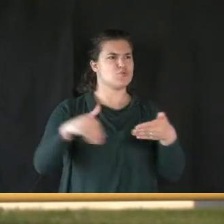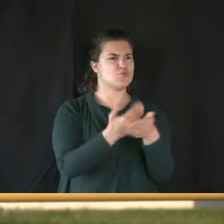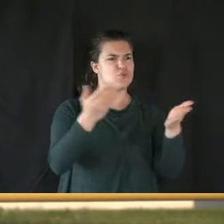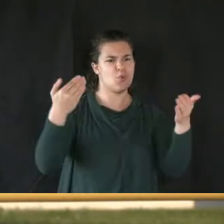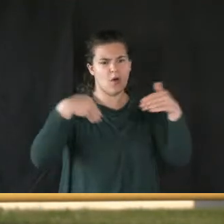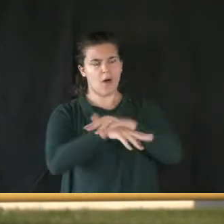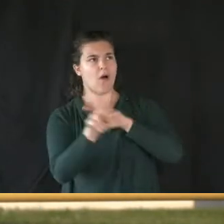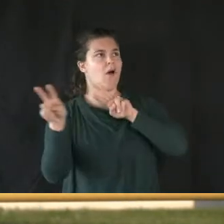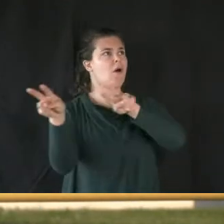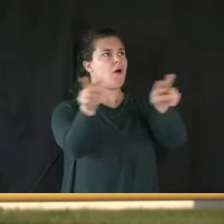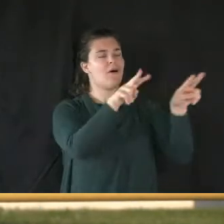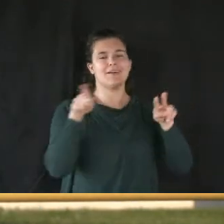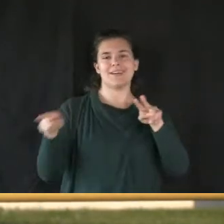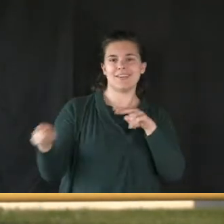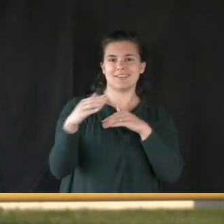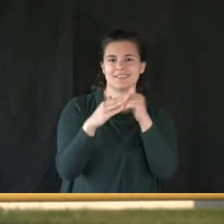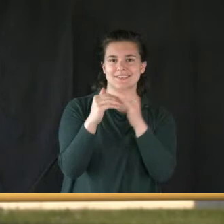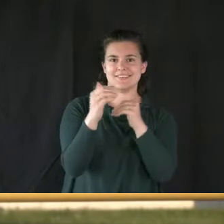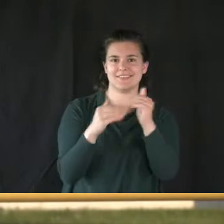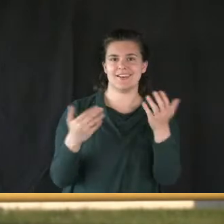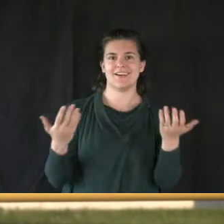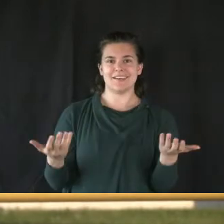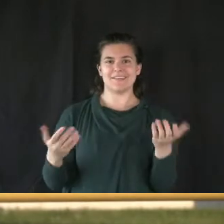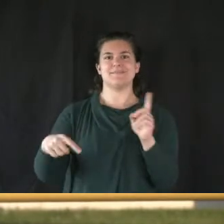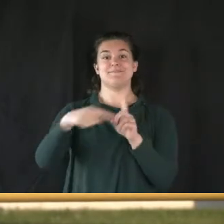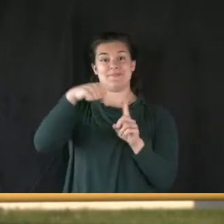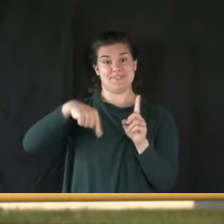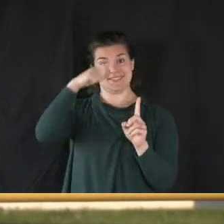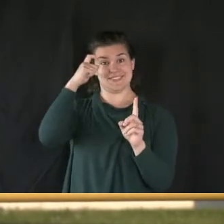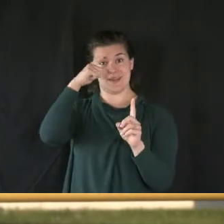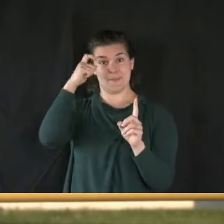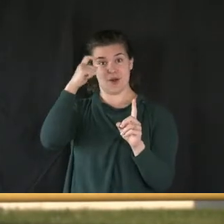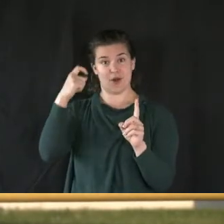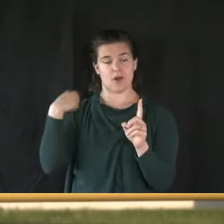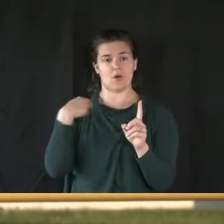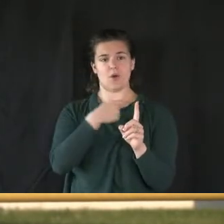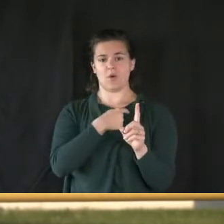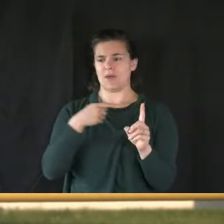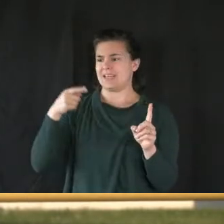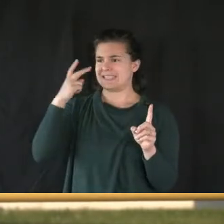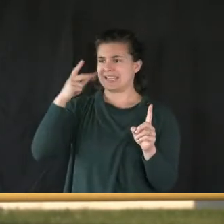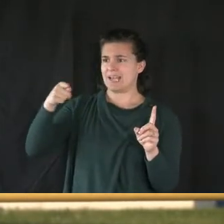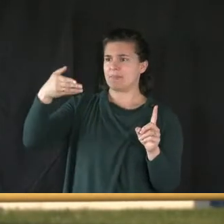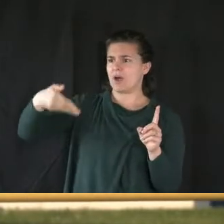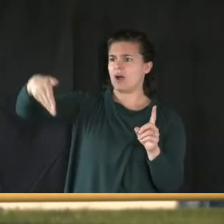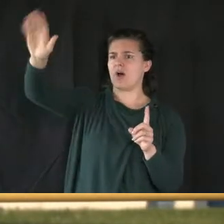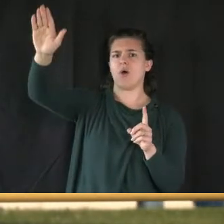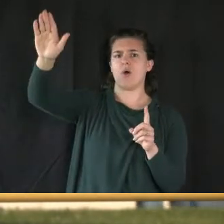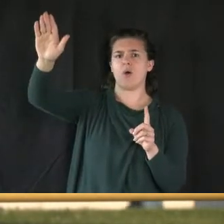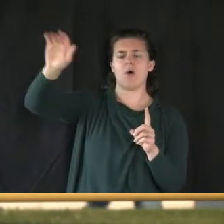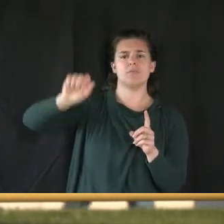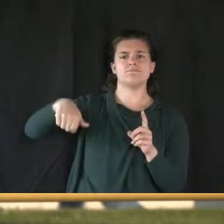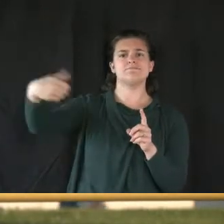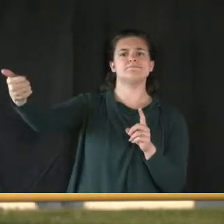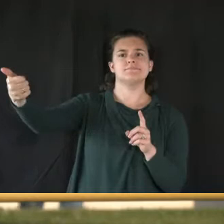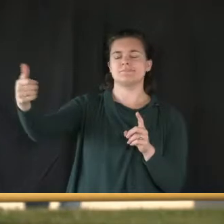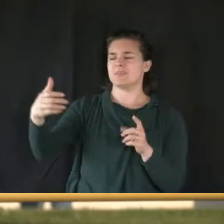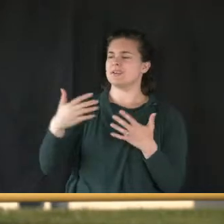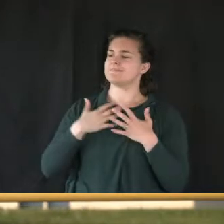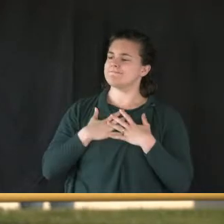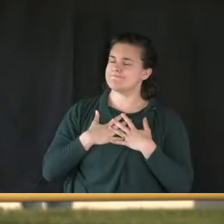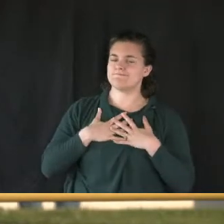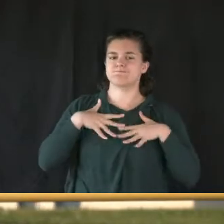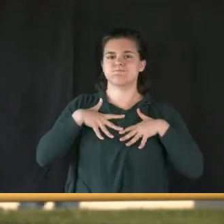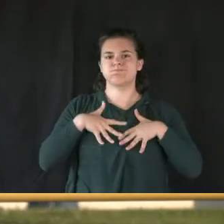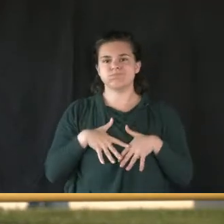new endeavors this summer will bring sadness to many of us, his efforts have conditioned